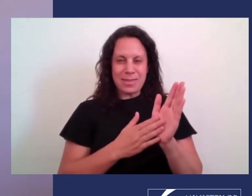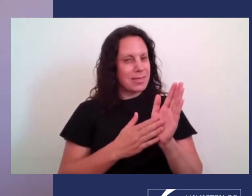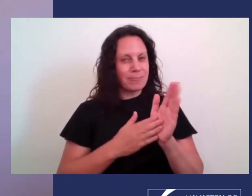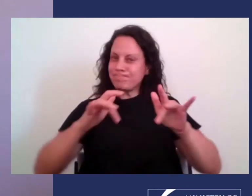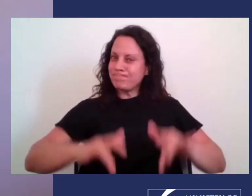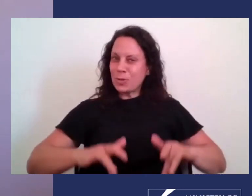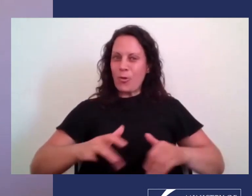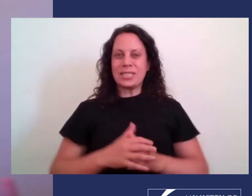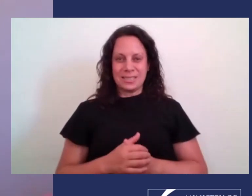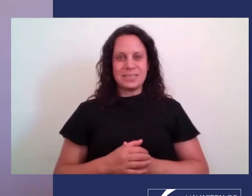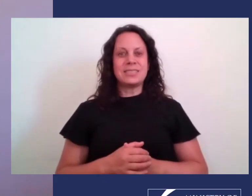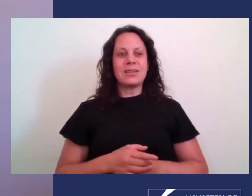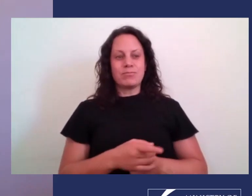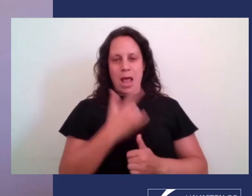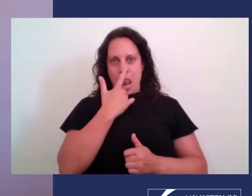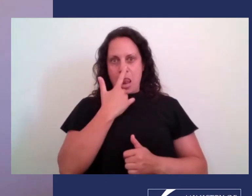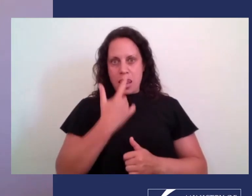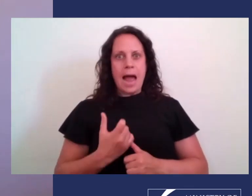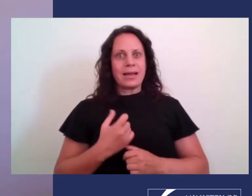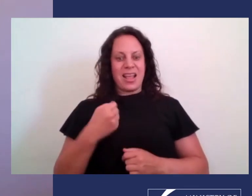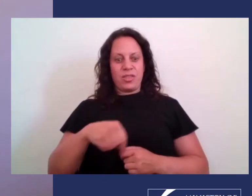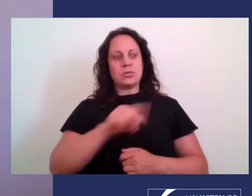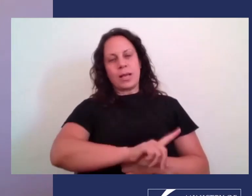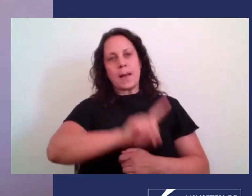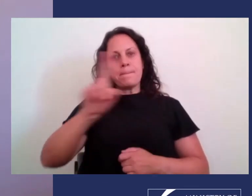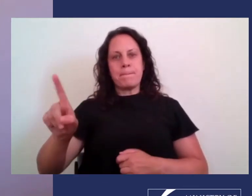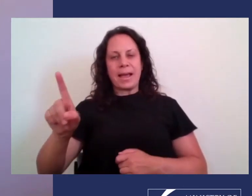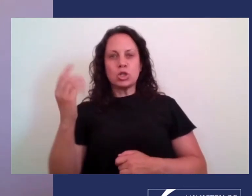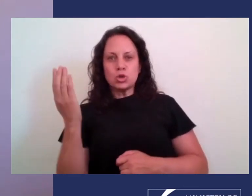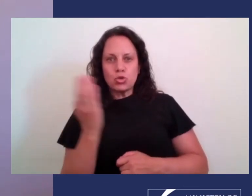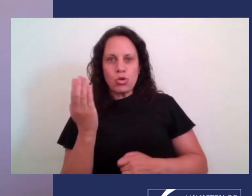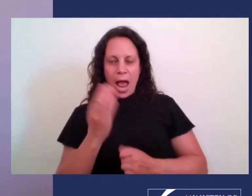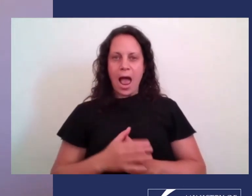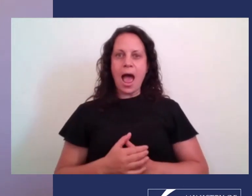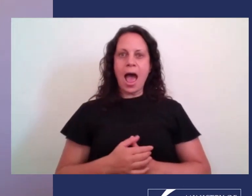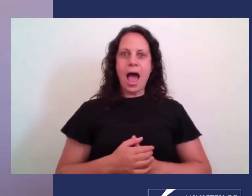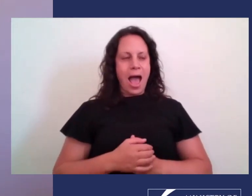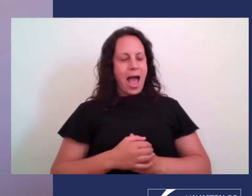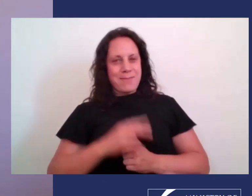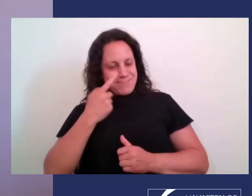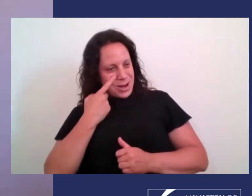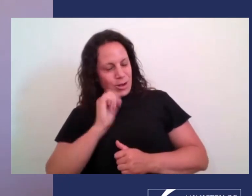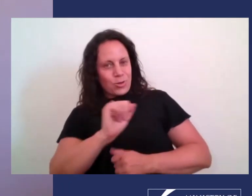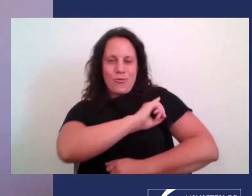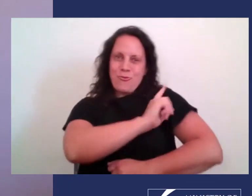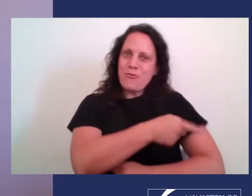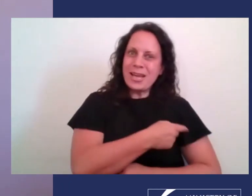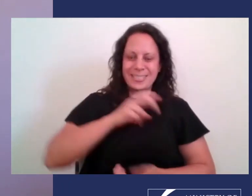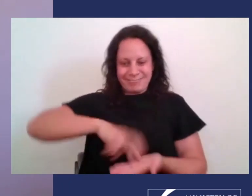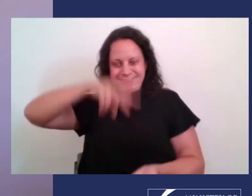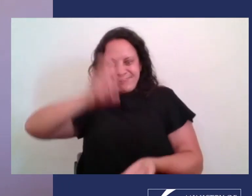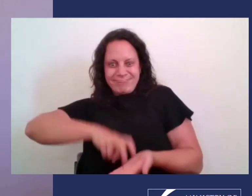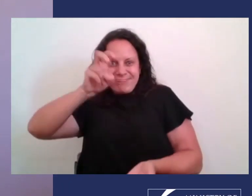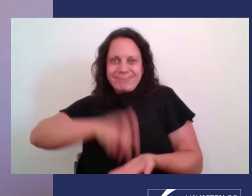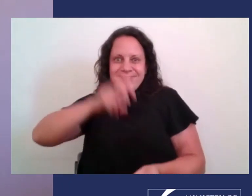to kura, and we're lucky she's back to kura a week early this week. I haven't seen her with so much energy and excitement about life really